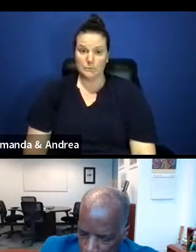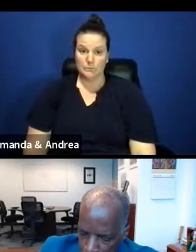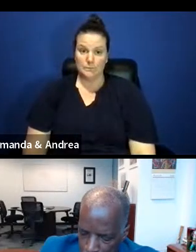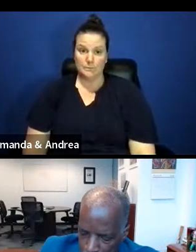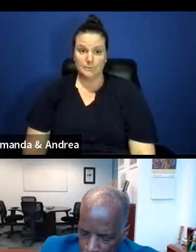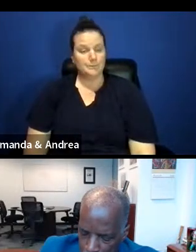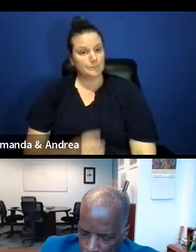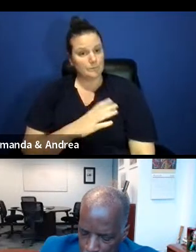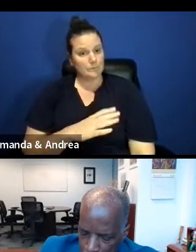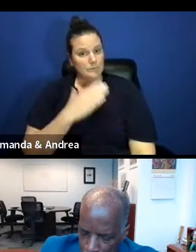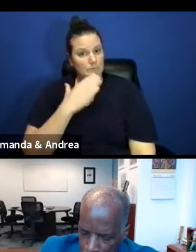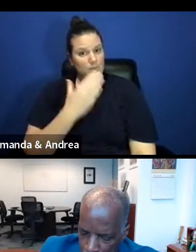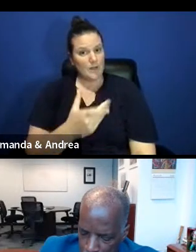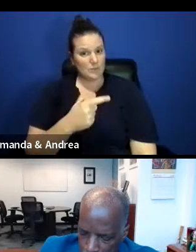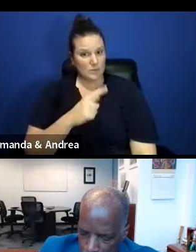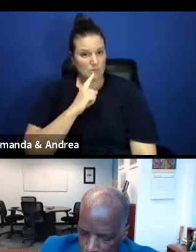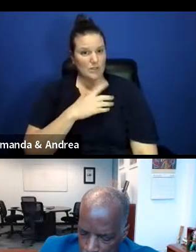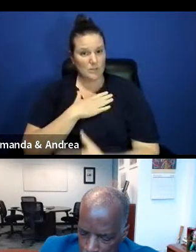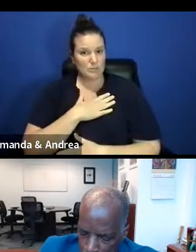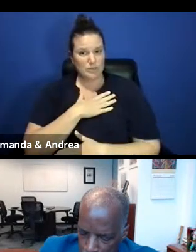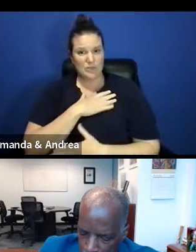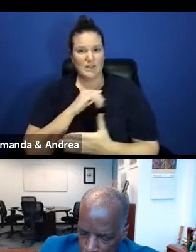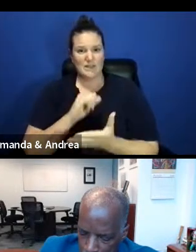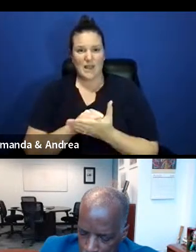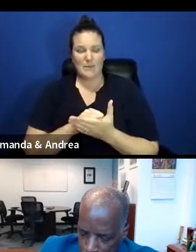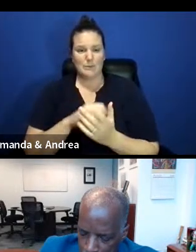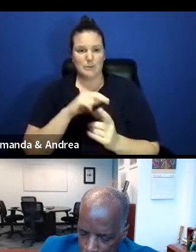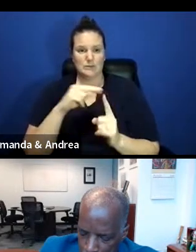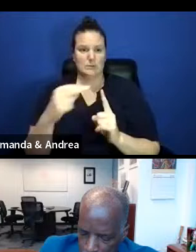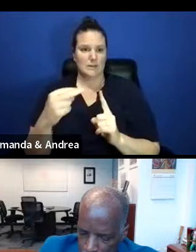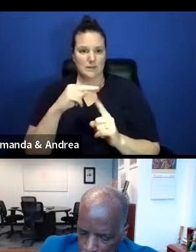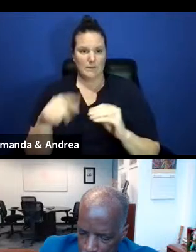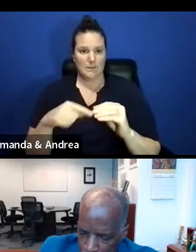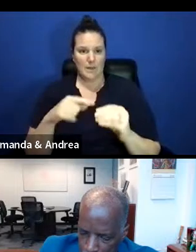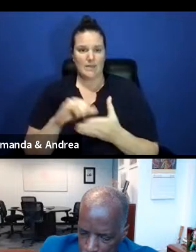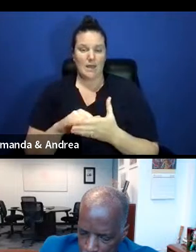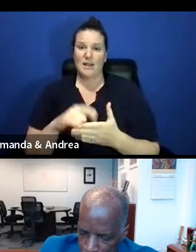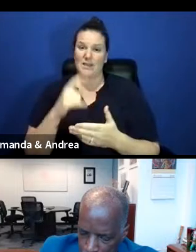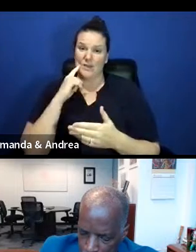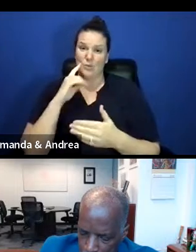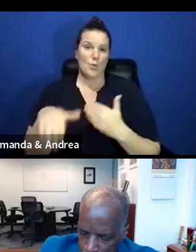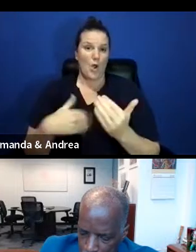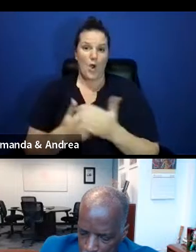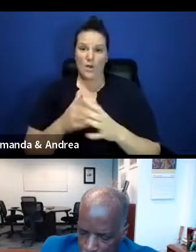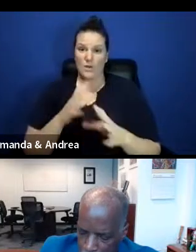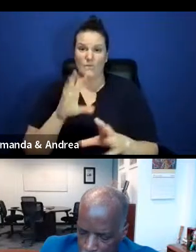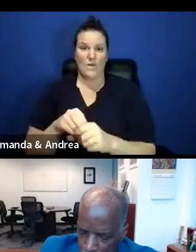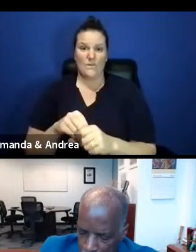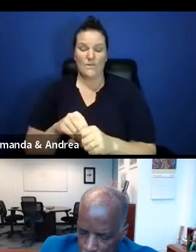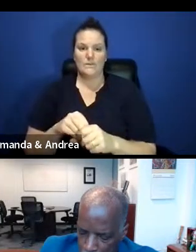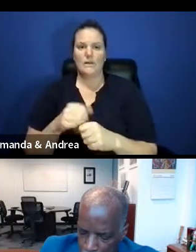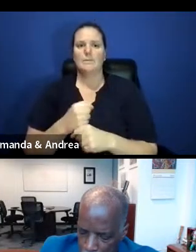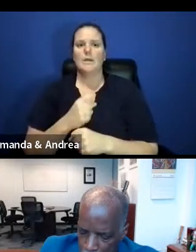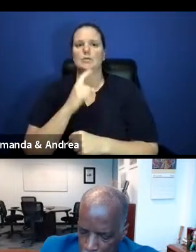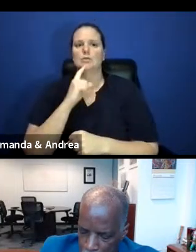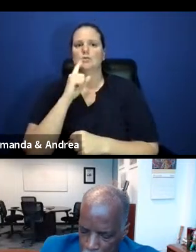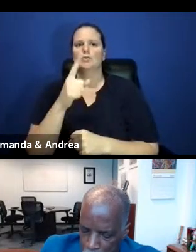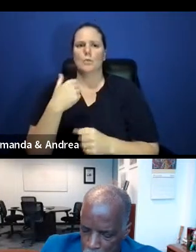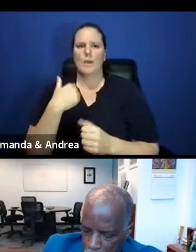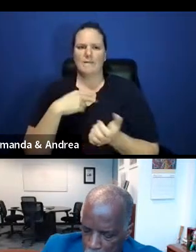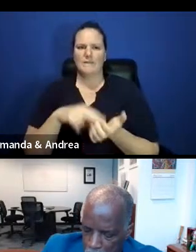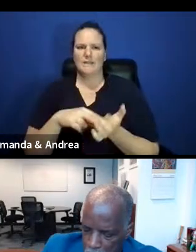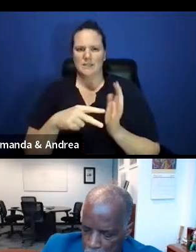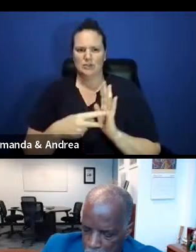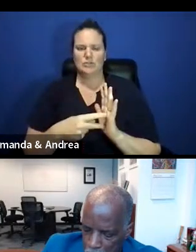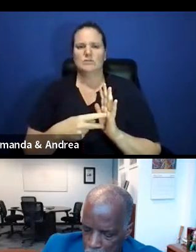Thank you, Pete. I really appreciate their perspective on this. I think, we all do, about making sure we have that